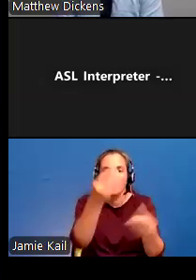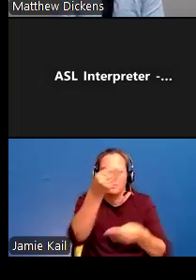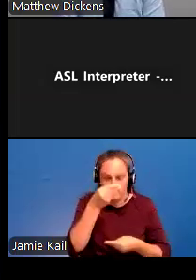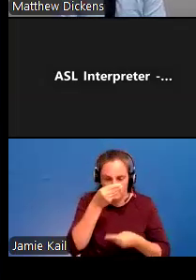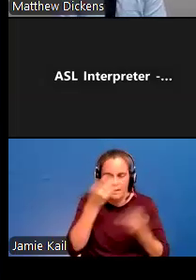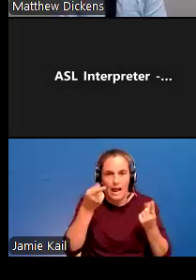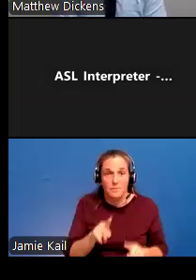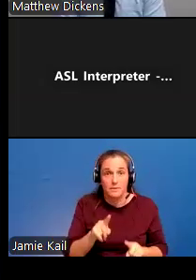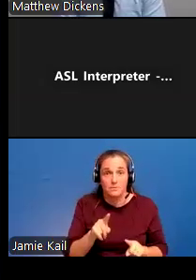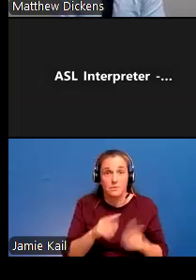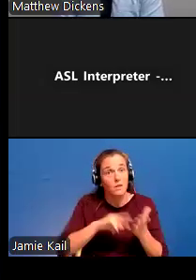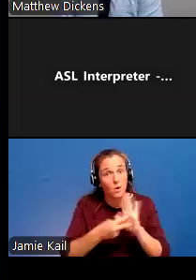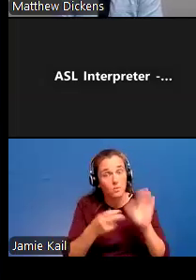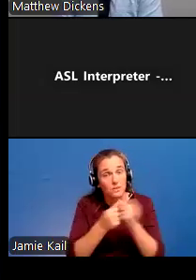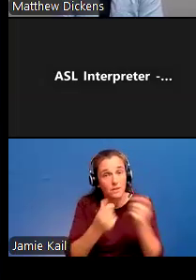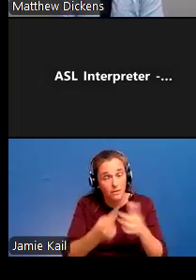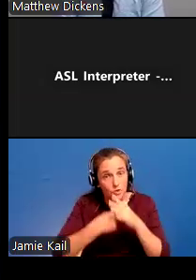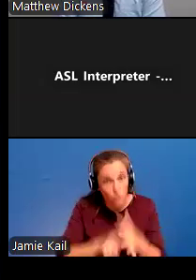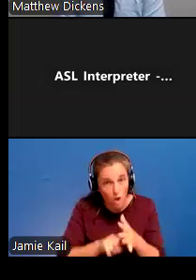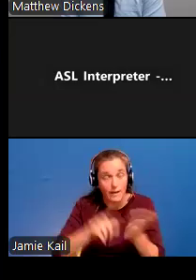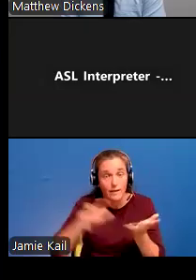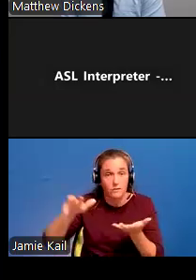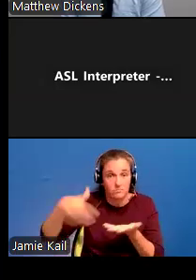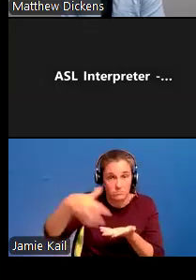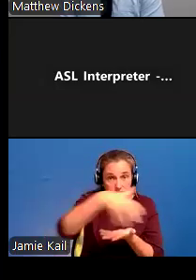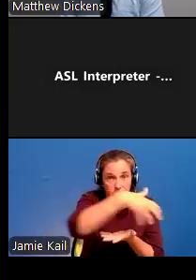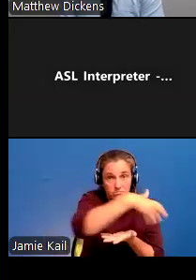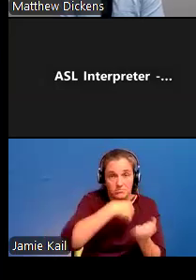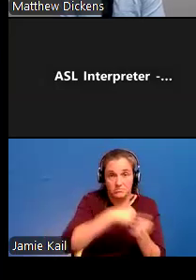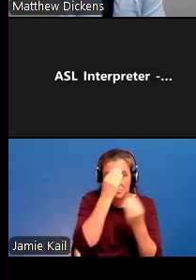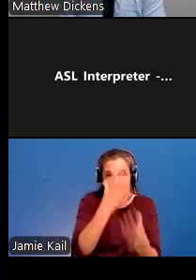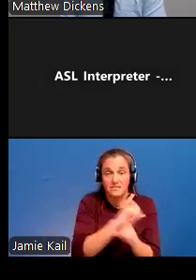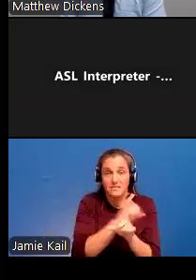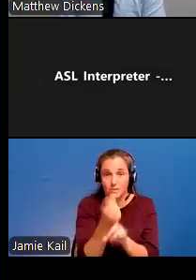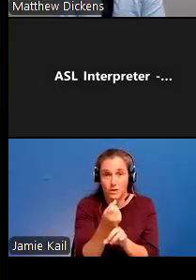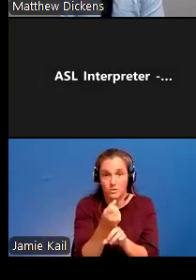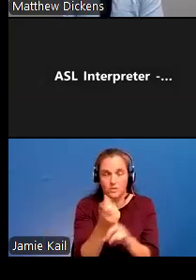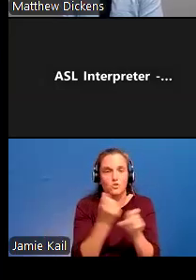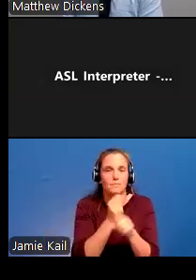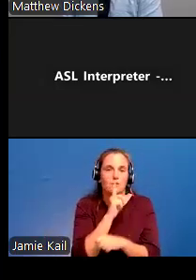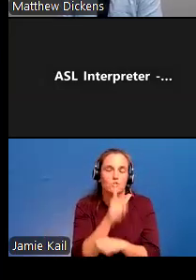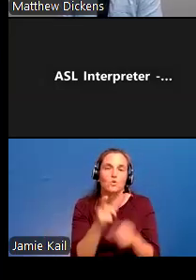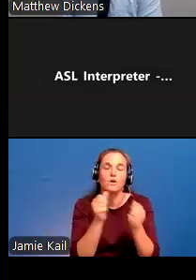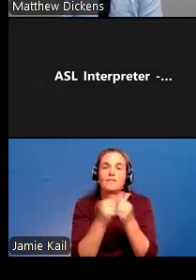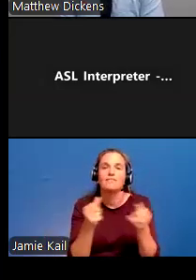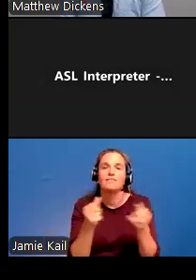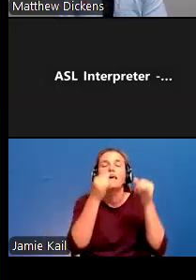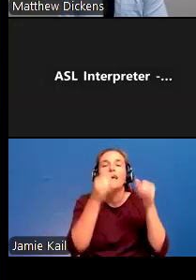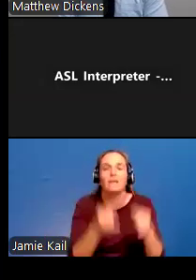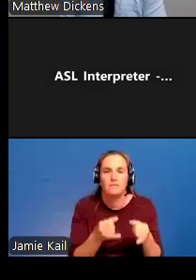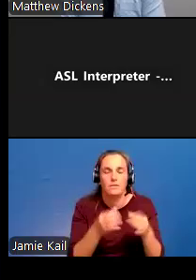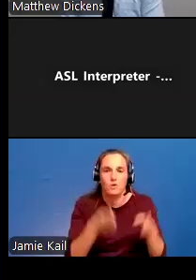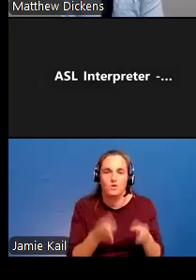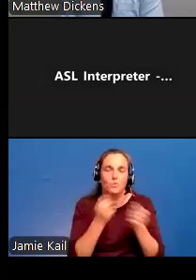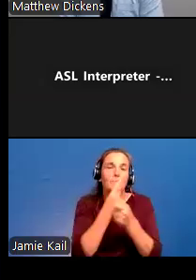of the initiation is to gather any additional information about the circumstances to ensure that the individual will be safe until a worker